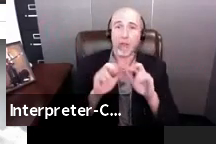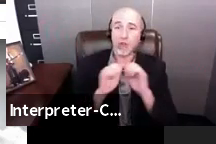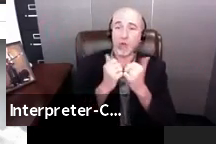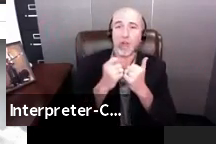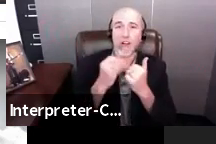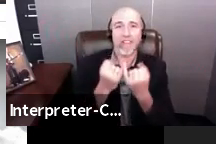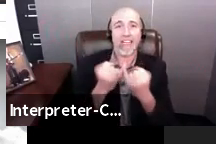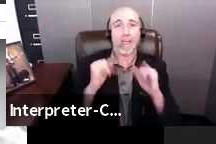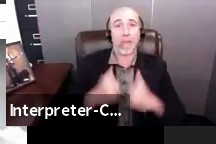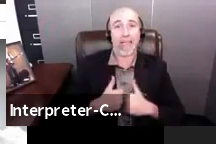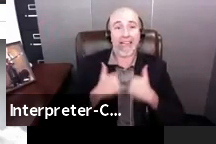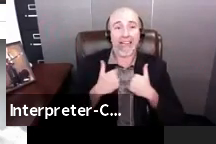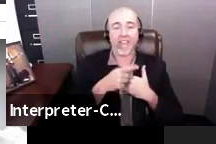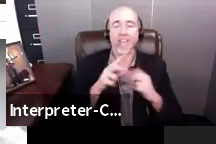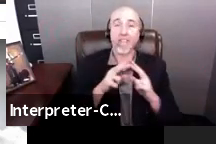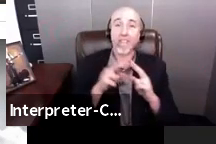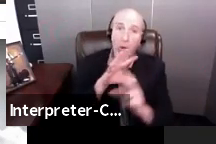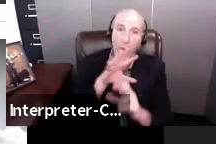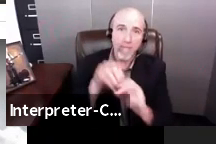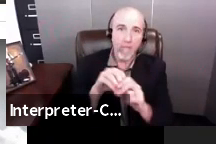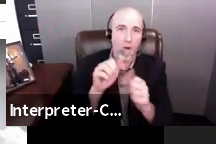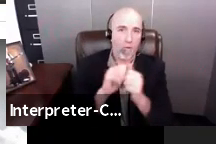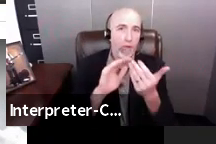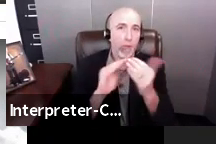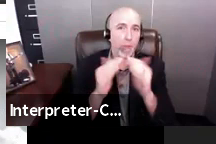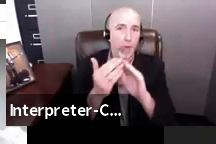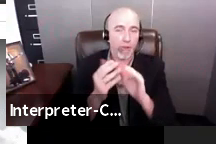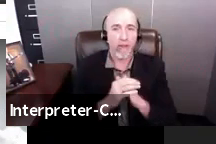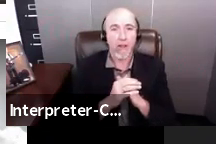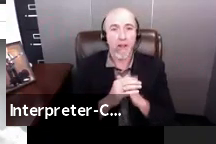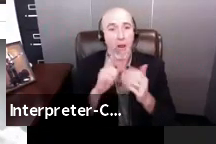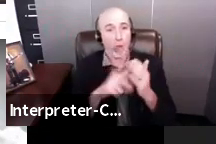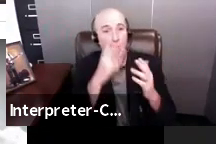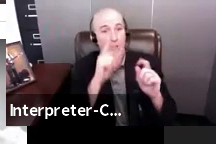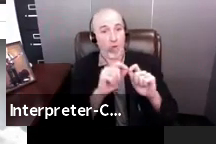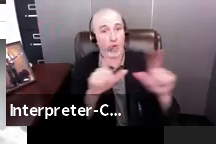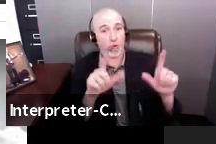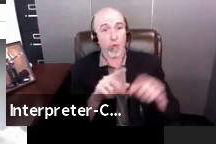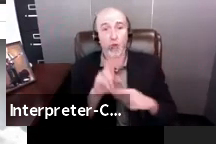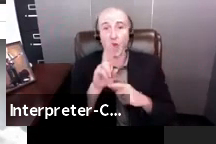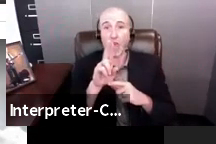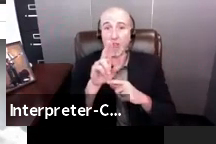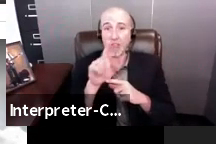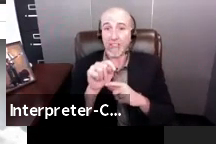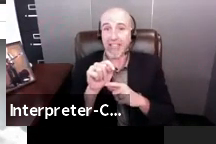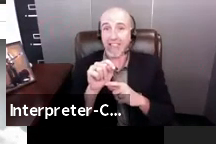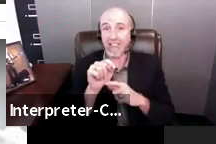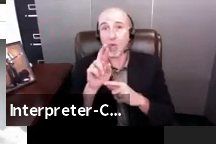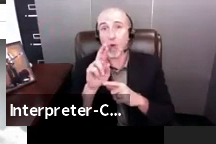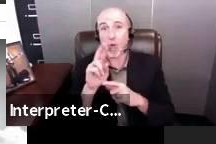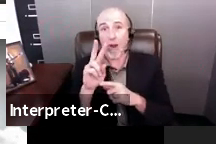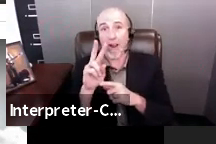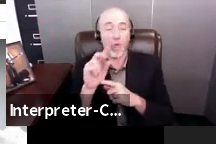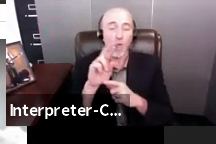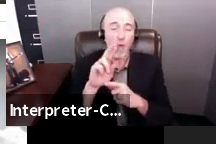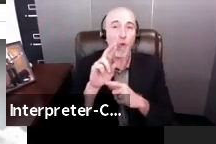very involved in the community. From what you see on the screen there, University of Texas Rio Grande Valley, we have